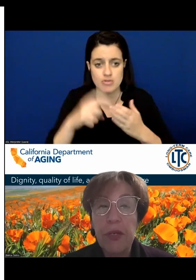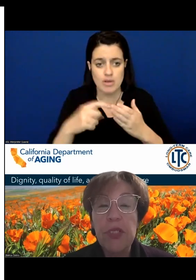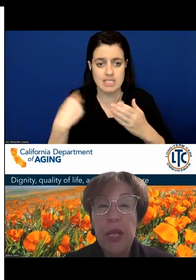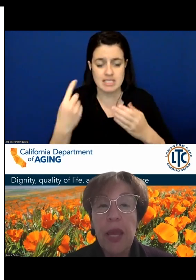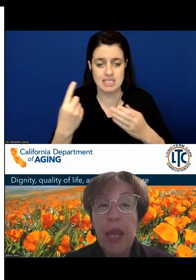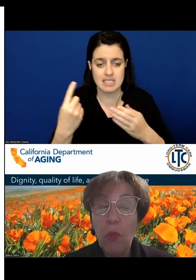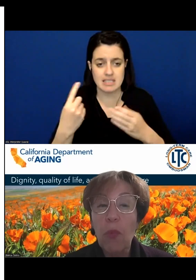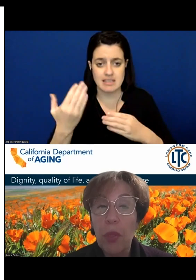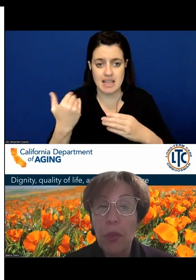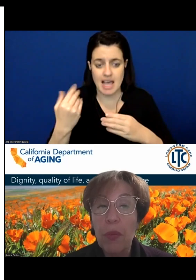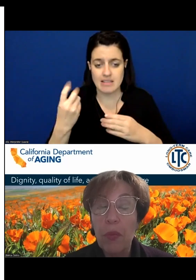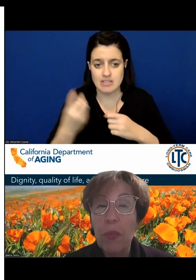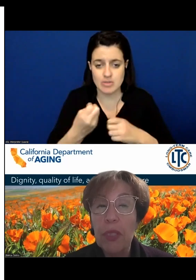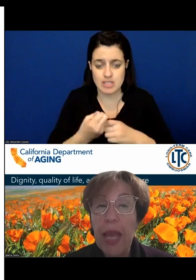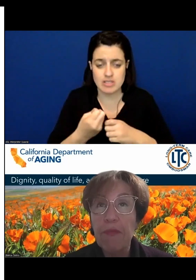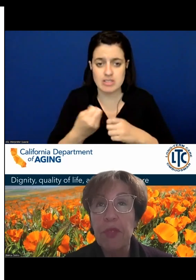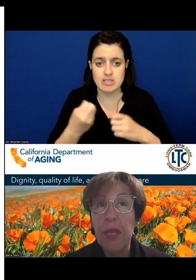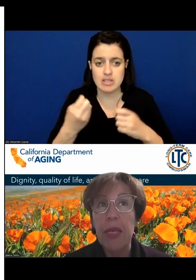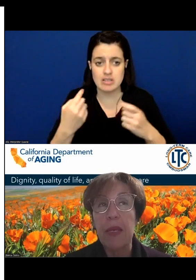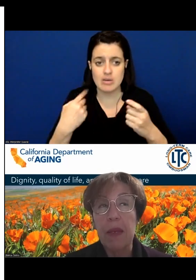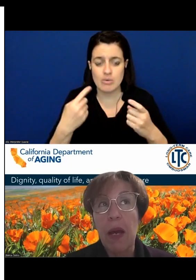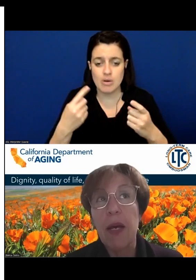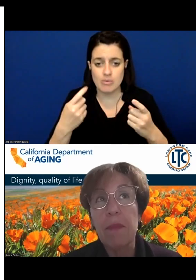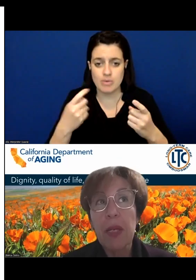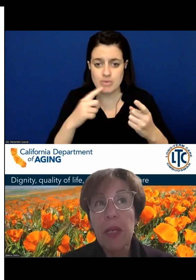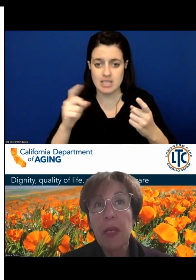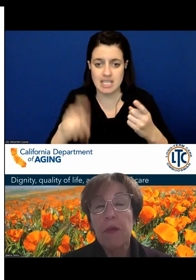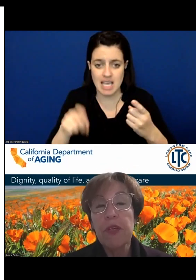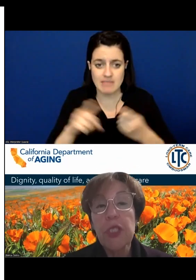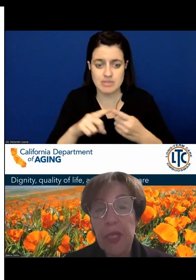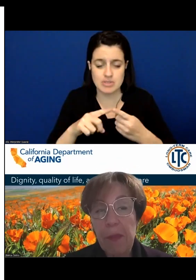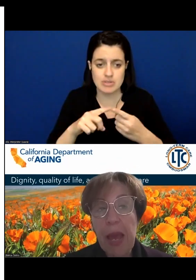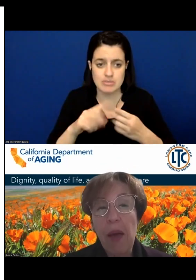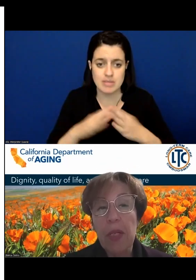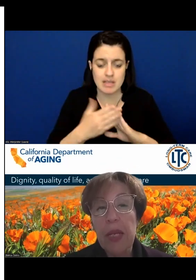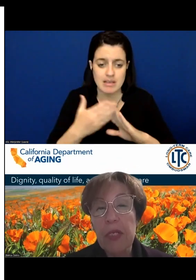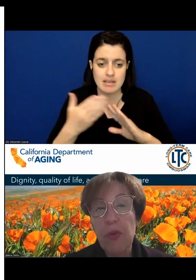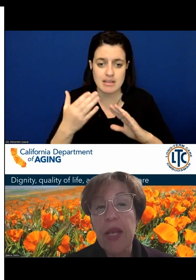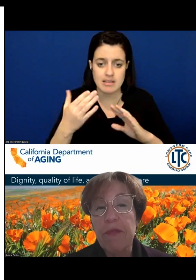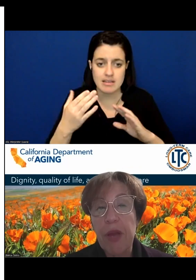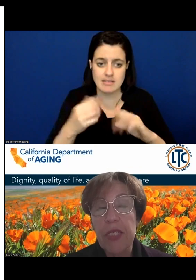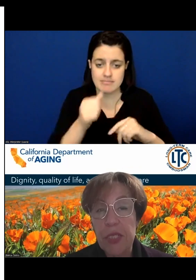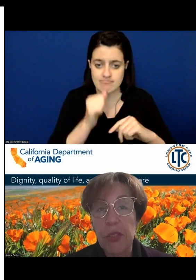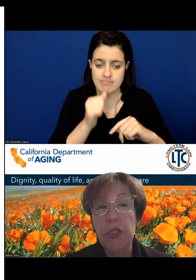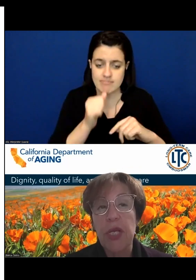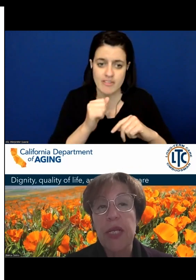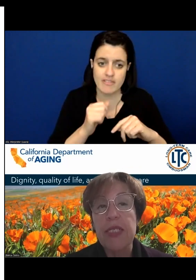several years, and what we really have to be vigilant about and trying to find a solution is